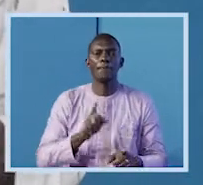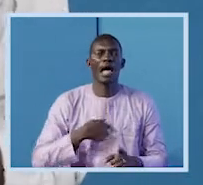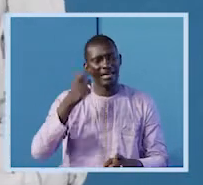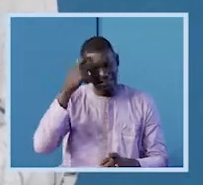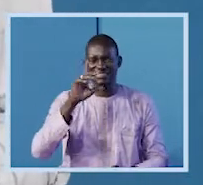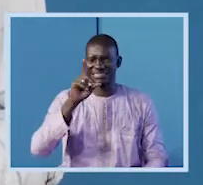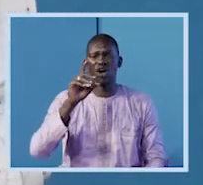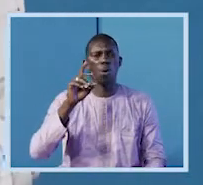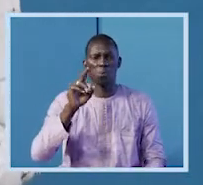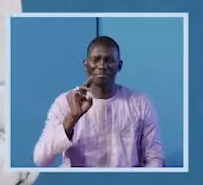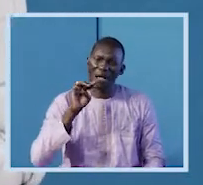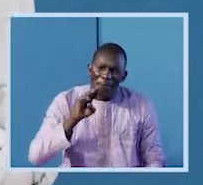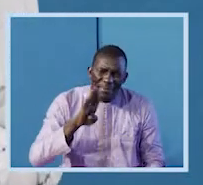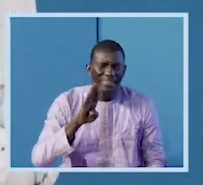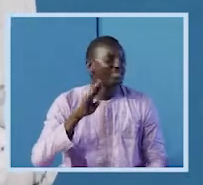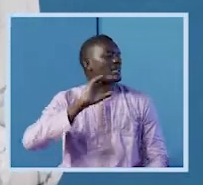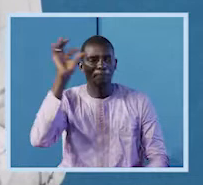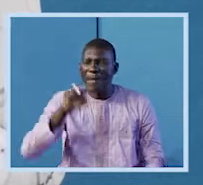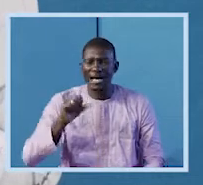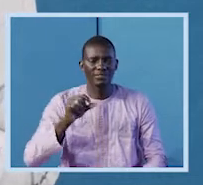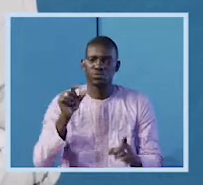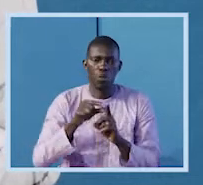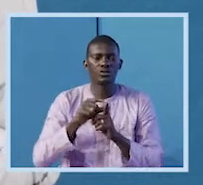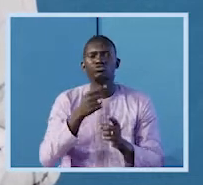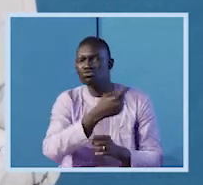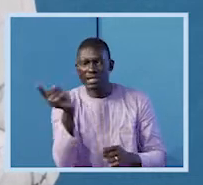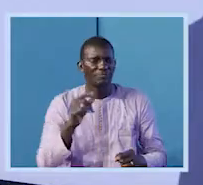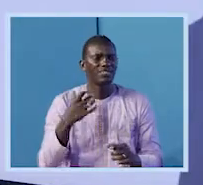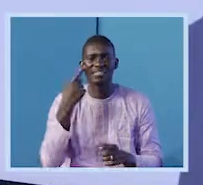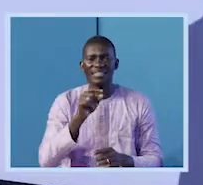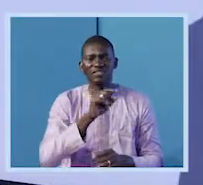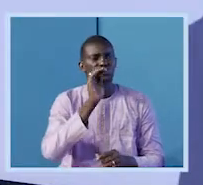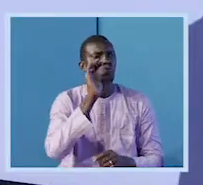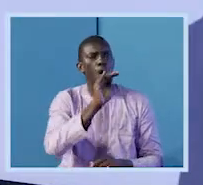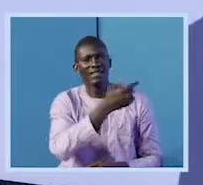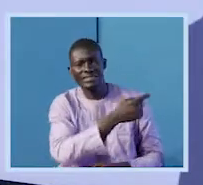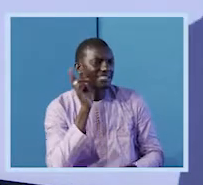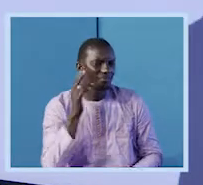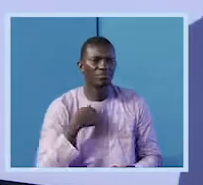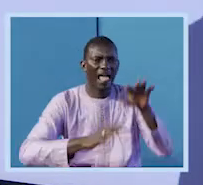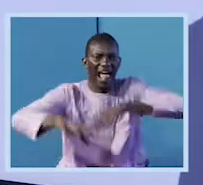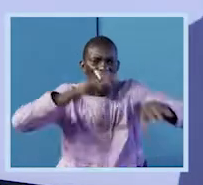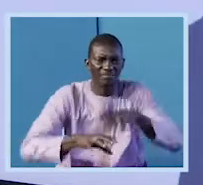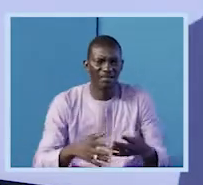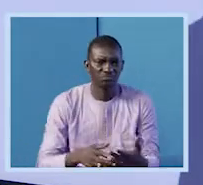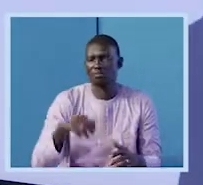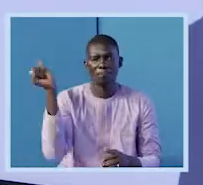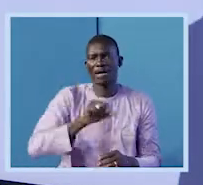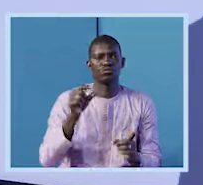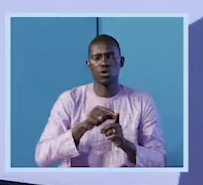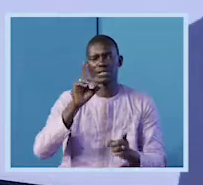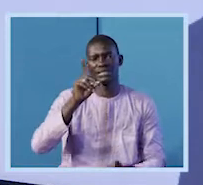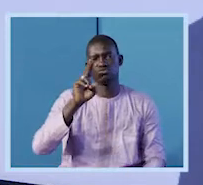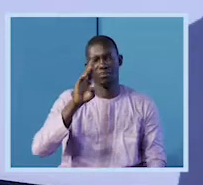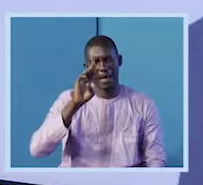is too bad. Yeah, it's too bad. So Yeah, it's it's so discriminatory. To them, it's like calling them as an animal. Yes. You're